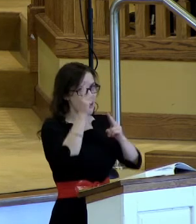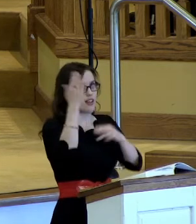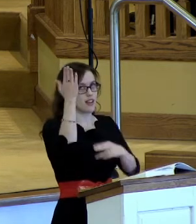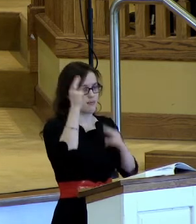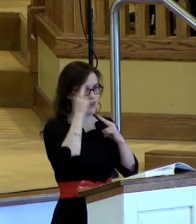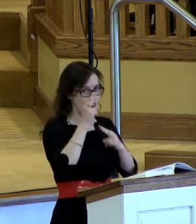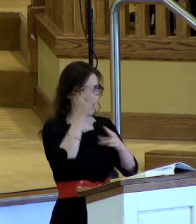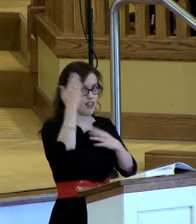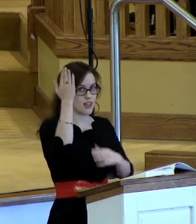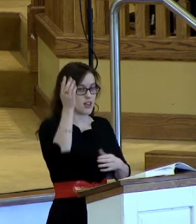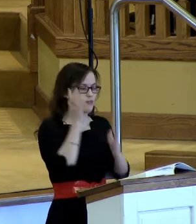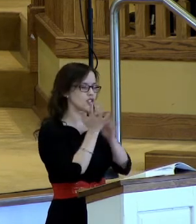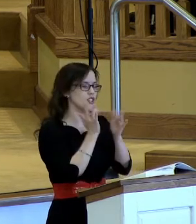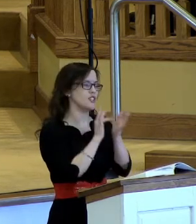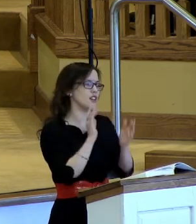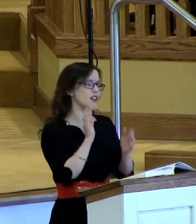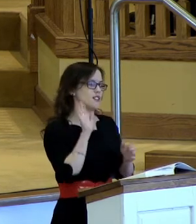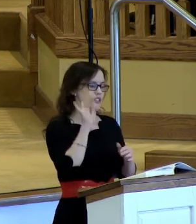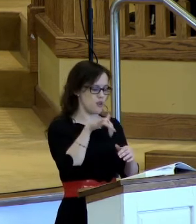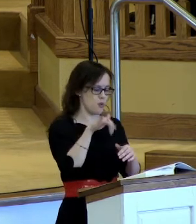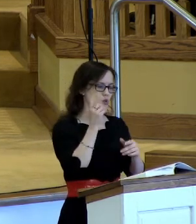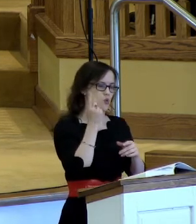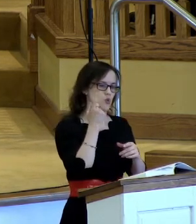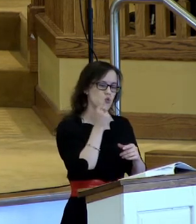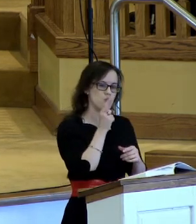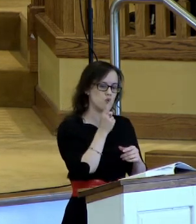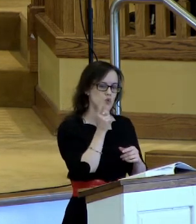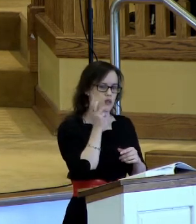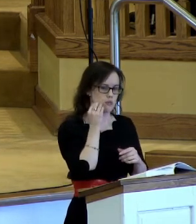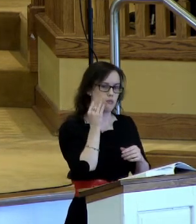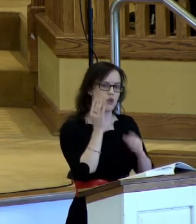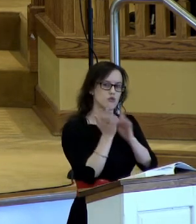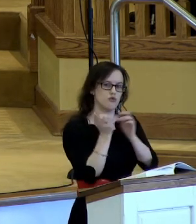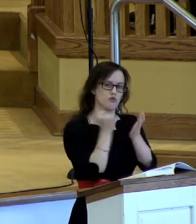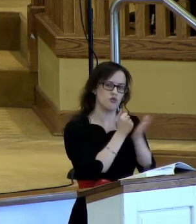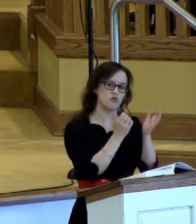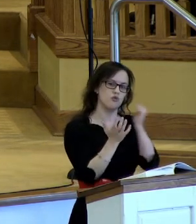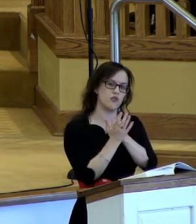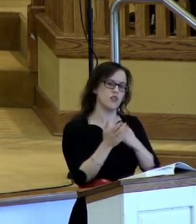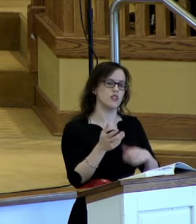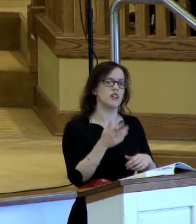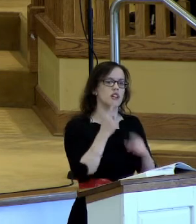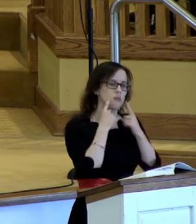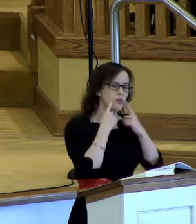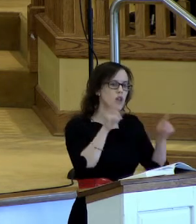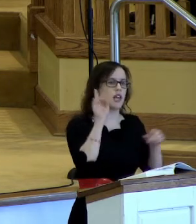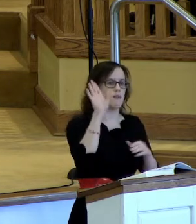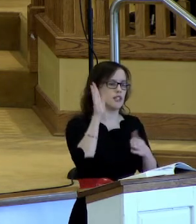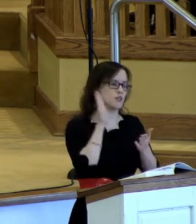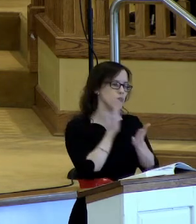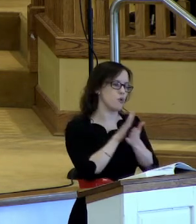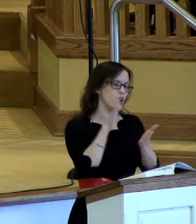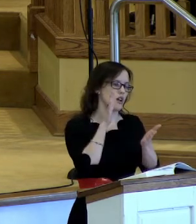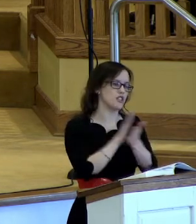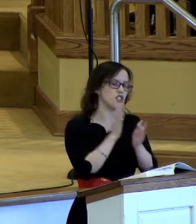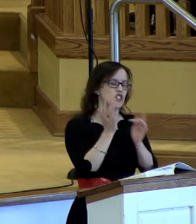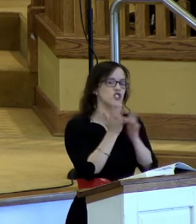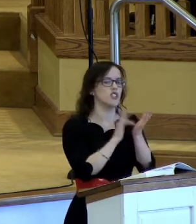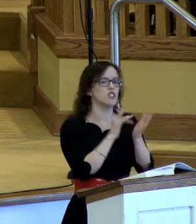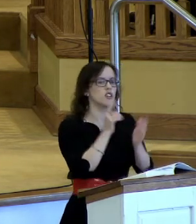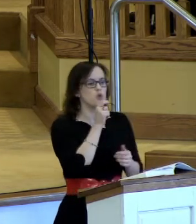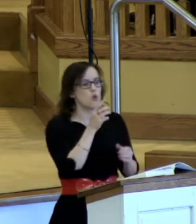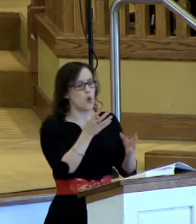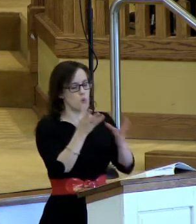Hail him, Jesus the crucified. Sound his praises, Jesus who bore our